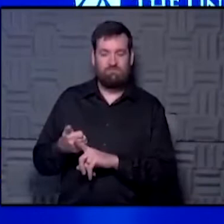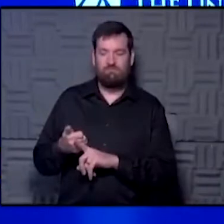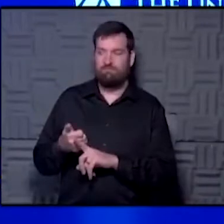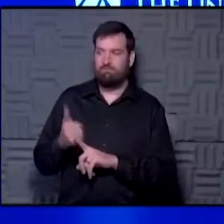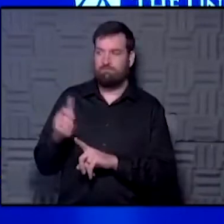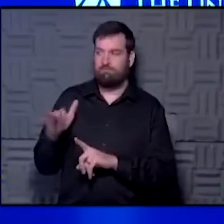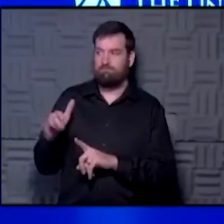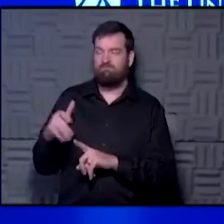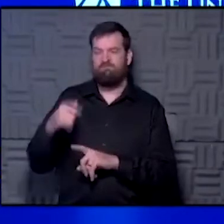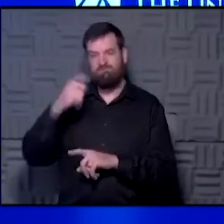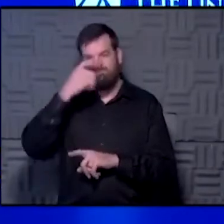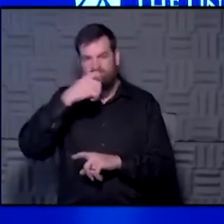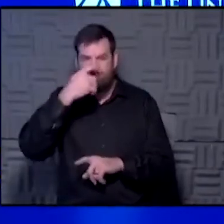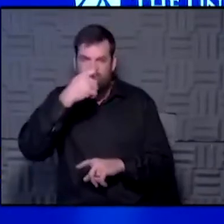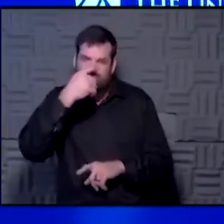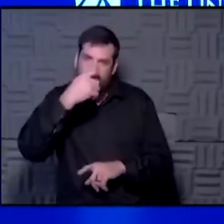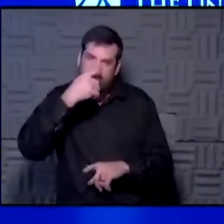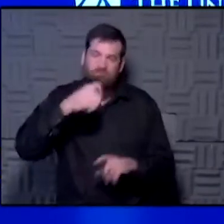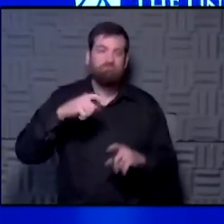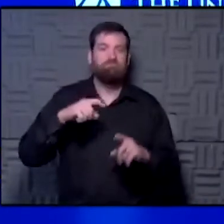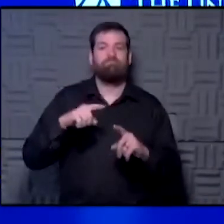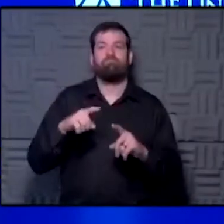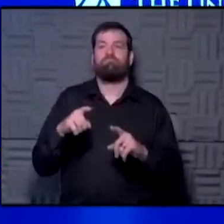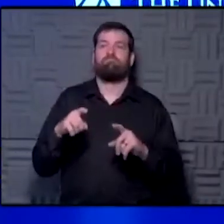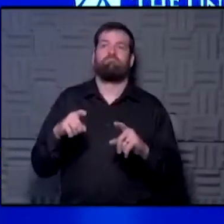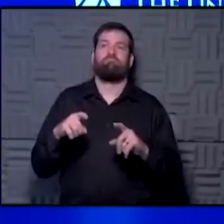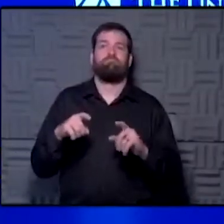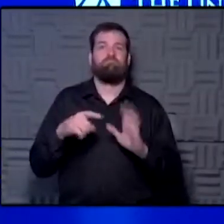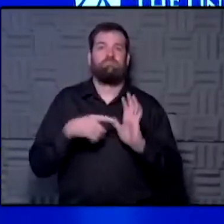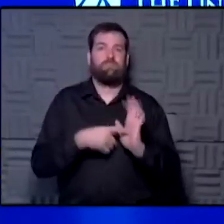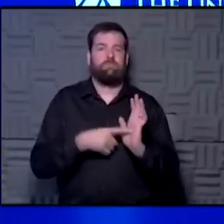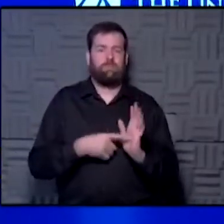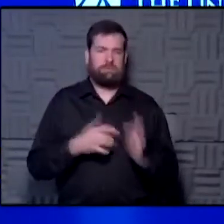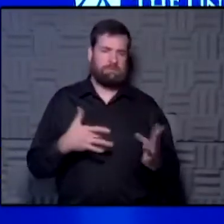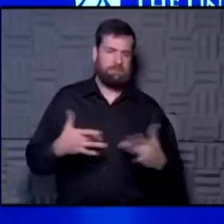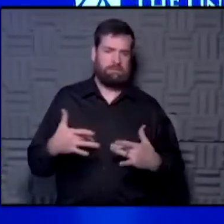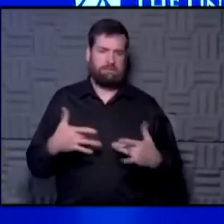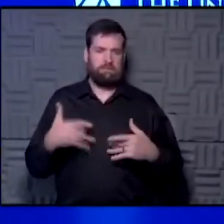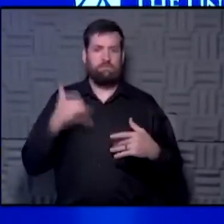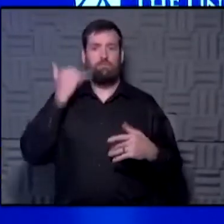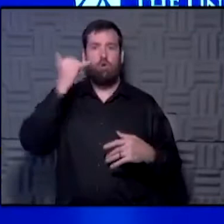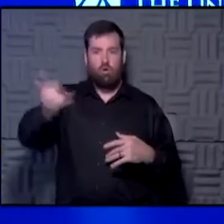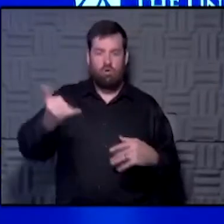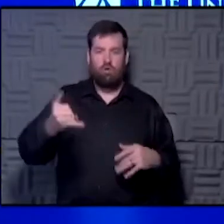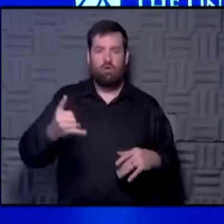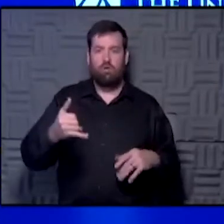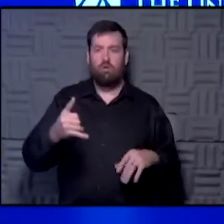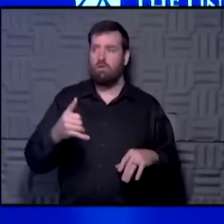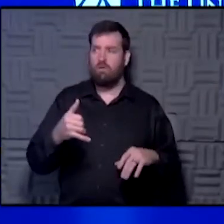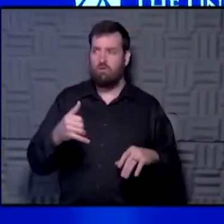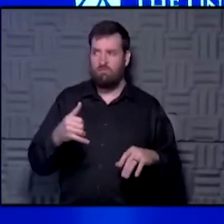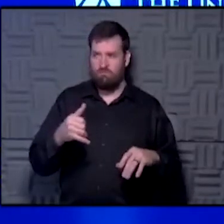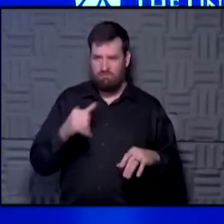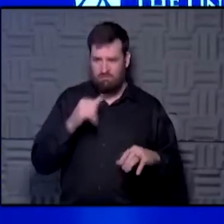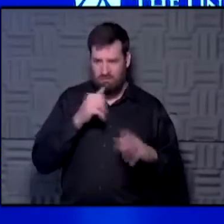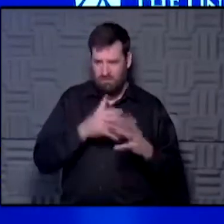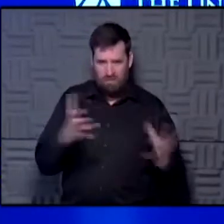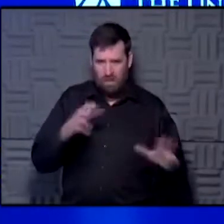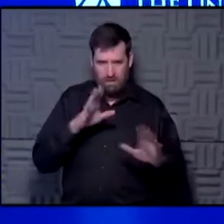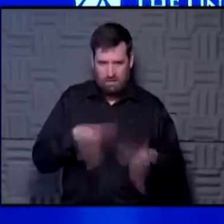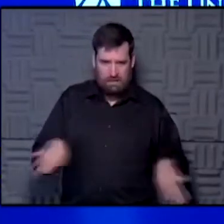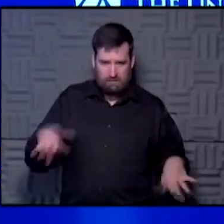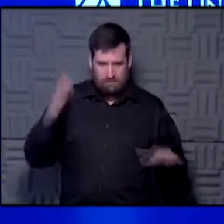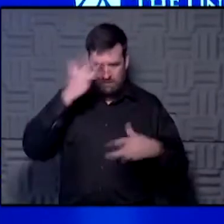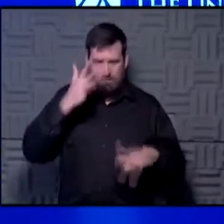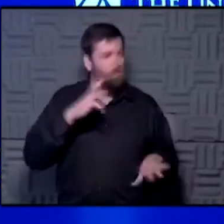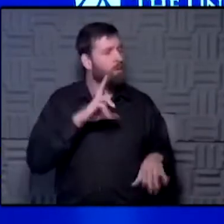has sniffles and, you know, some symptoms that make you worry. When she called up, she said, not too many kids are getting this, right? And they